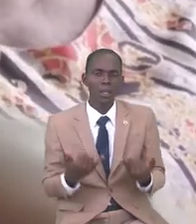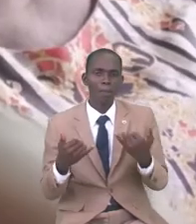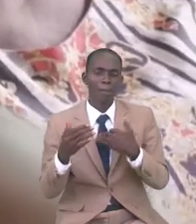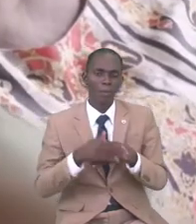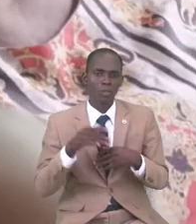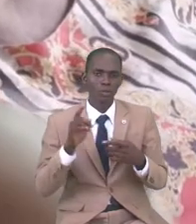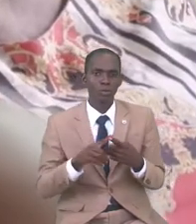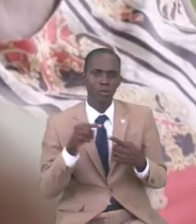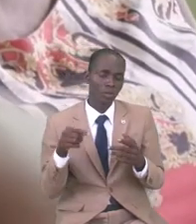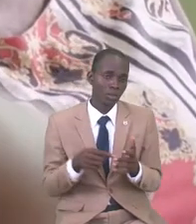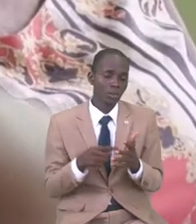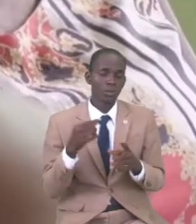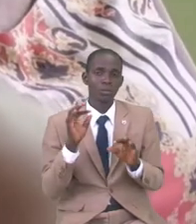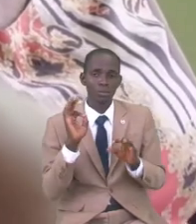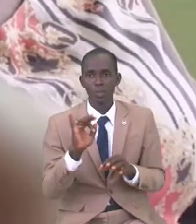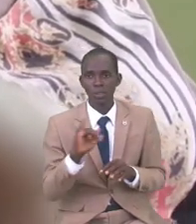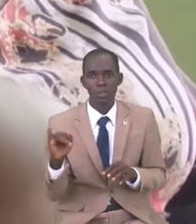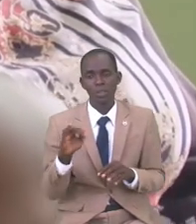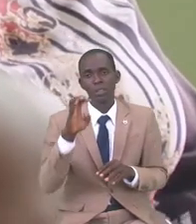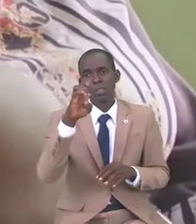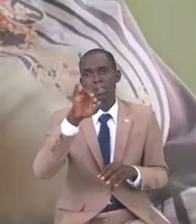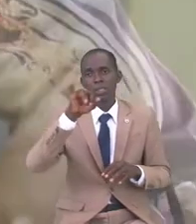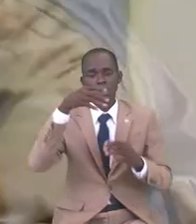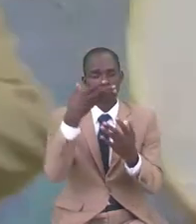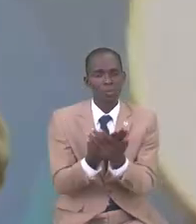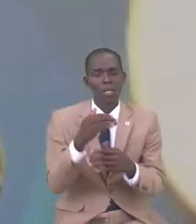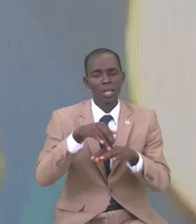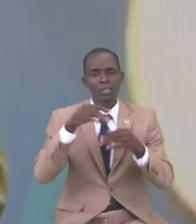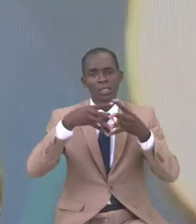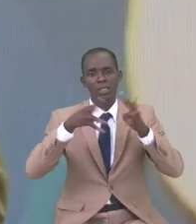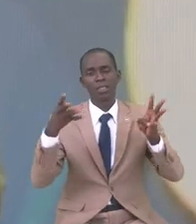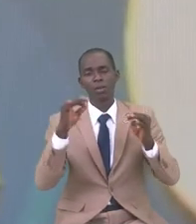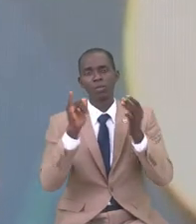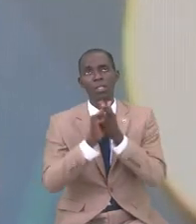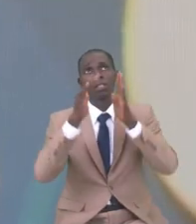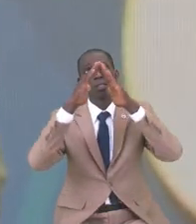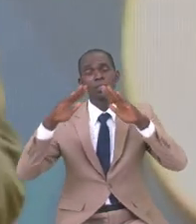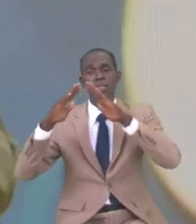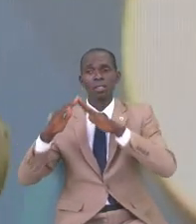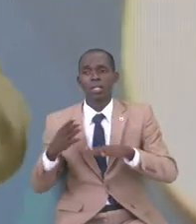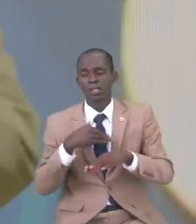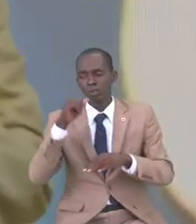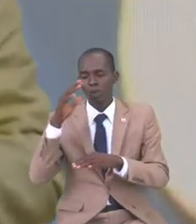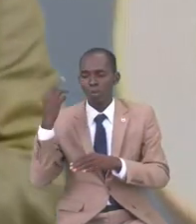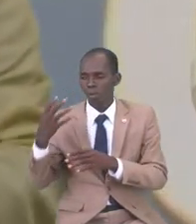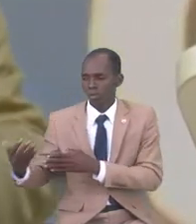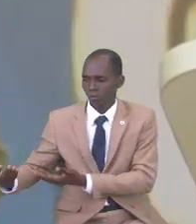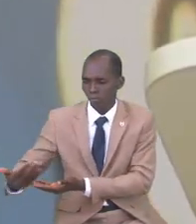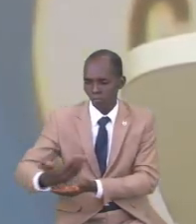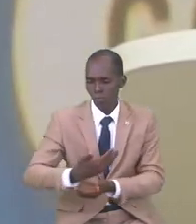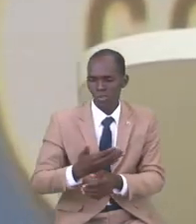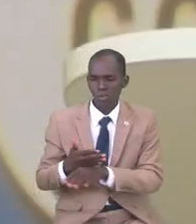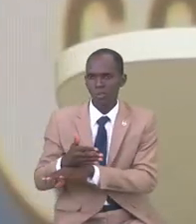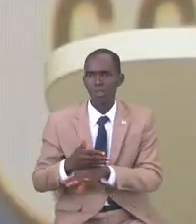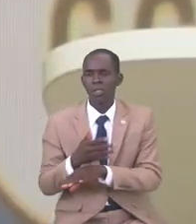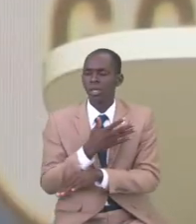man Elijah has come to the gate of the city, and the woman was gathering sticks, and he called